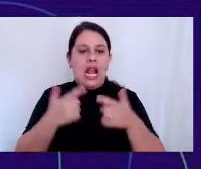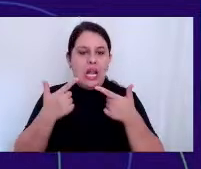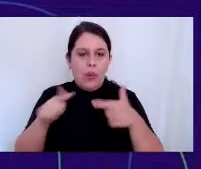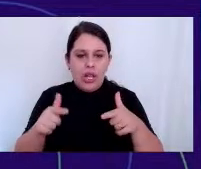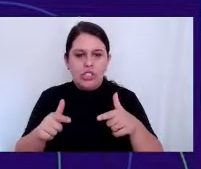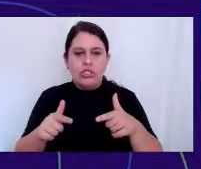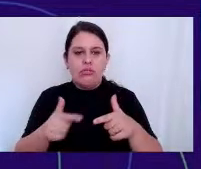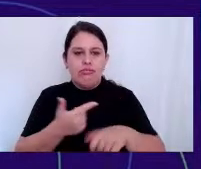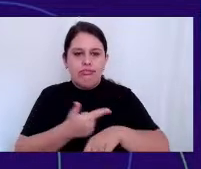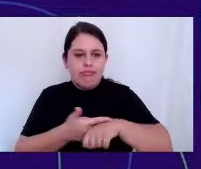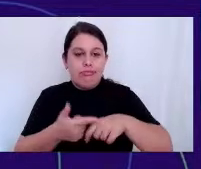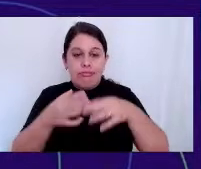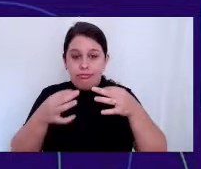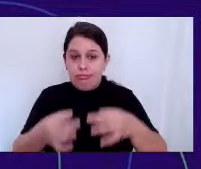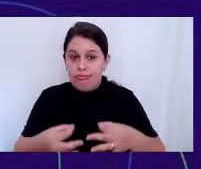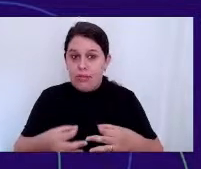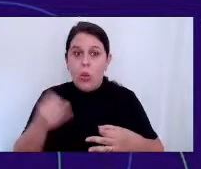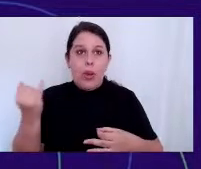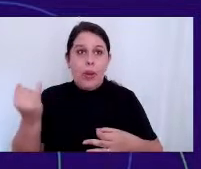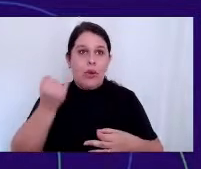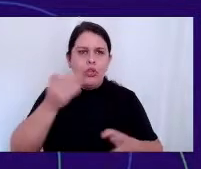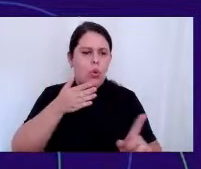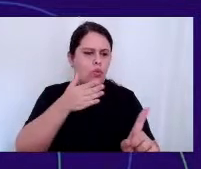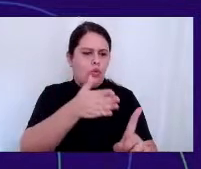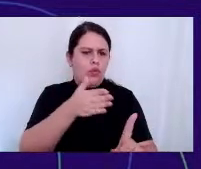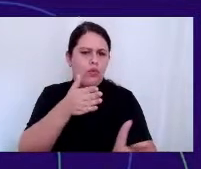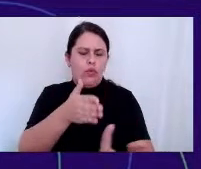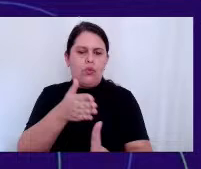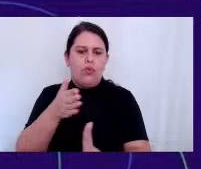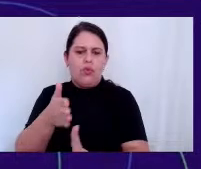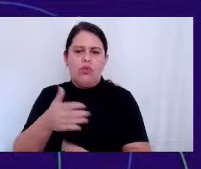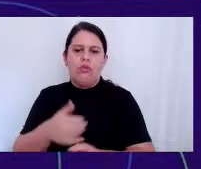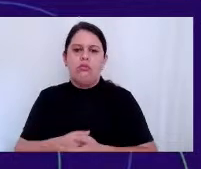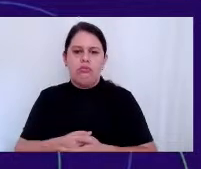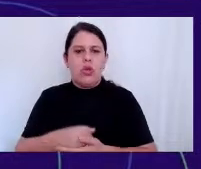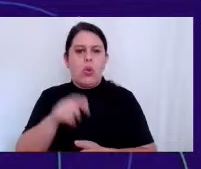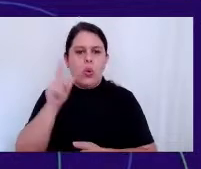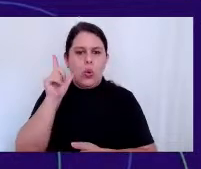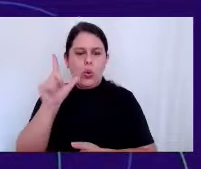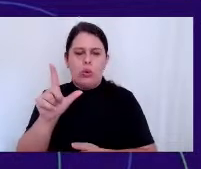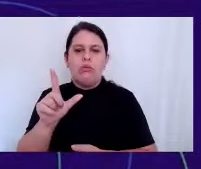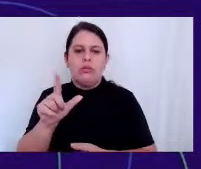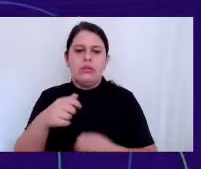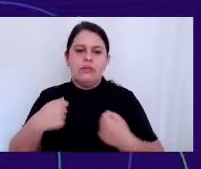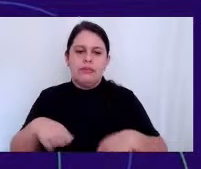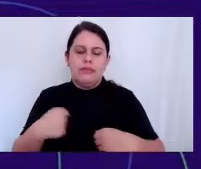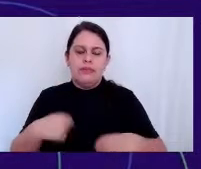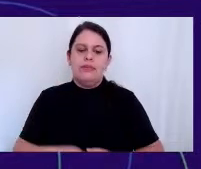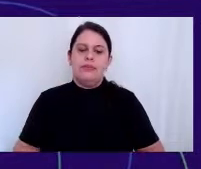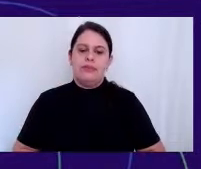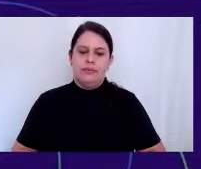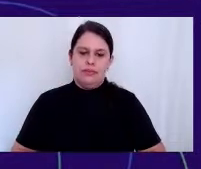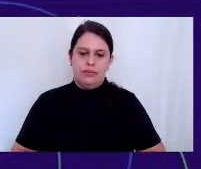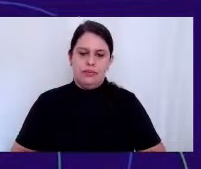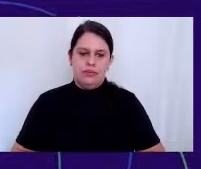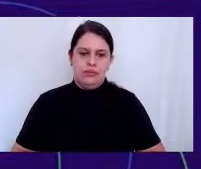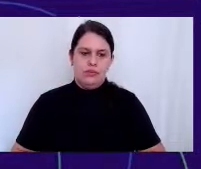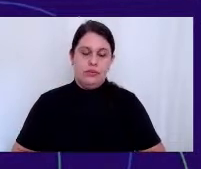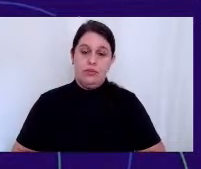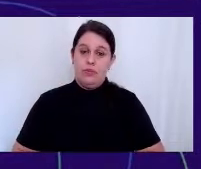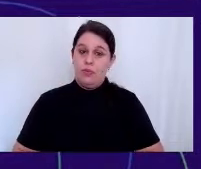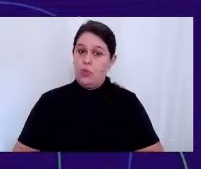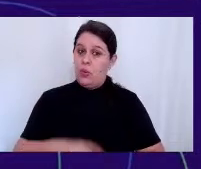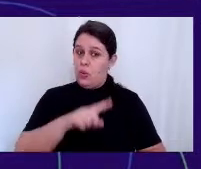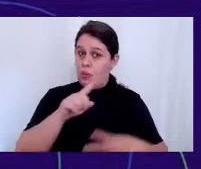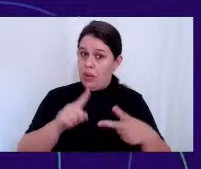and then we get what we need there. Right. So one of the things we wanted to do with the teachers who are